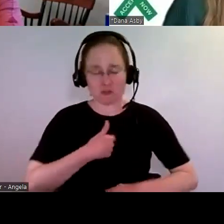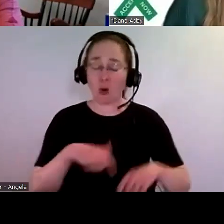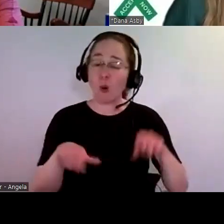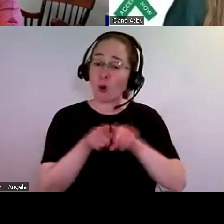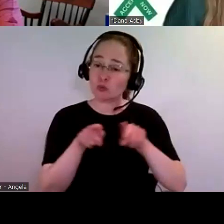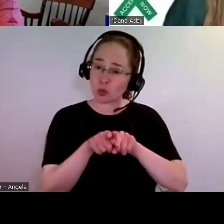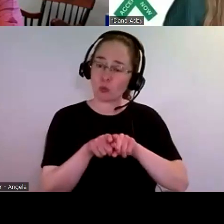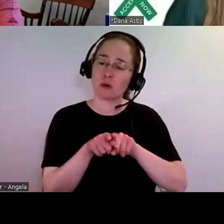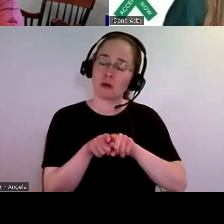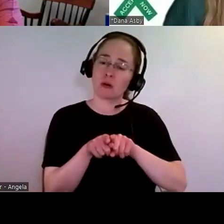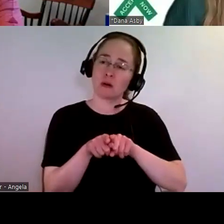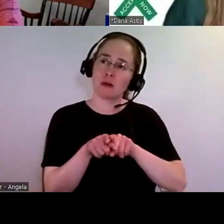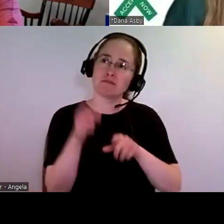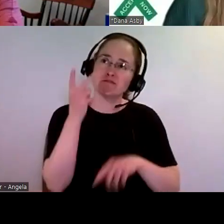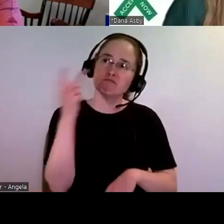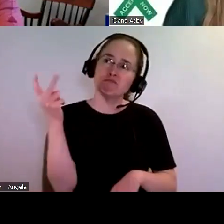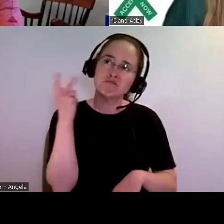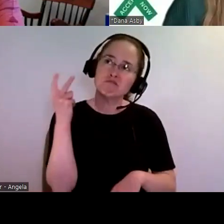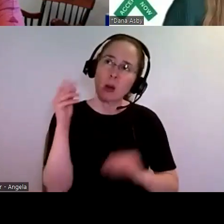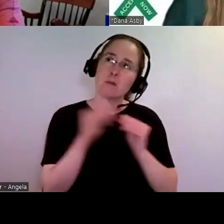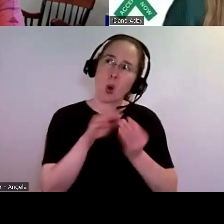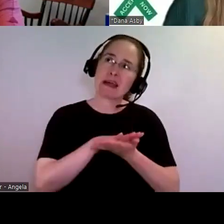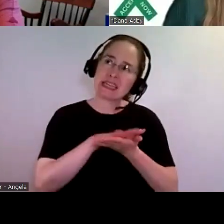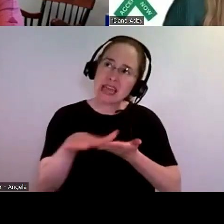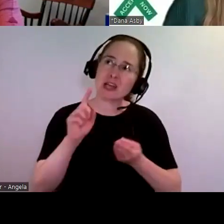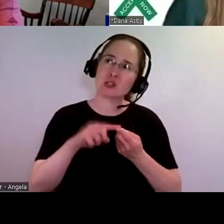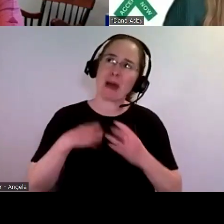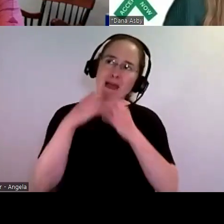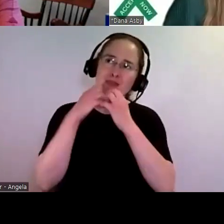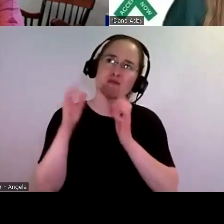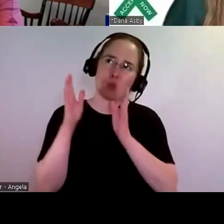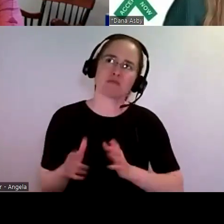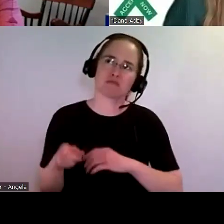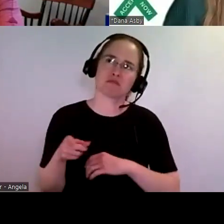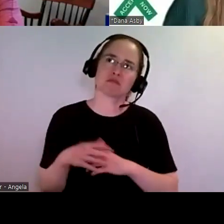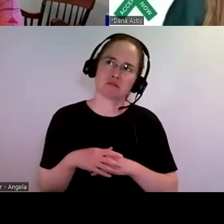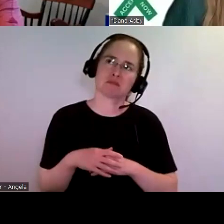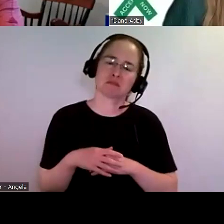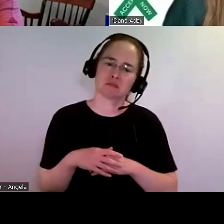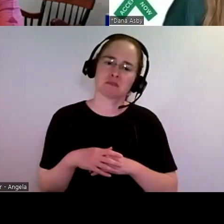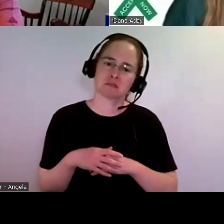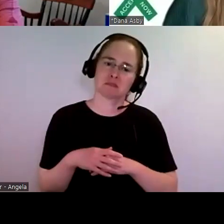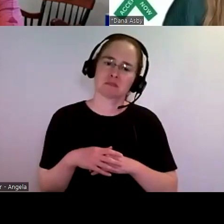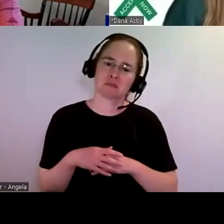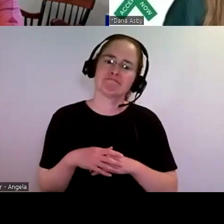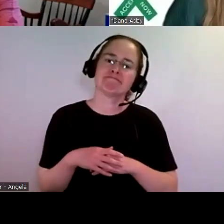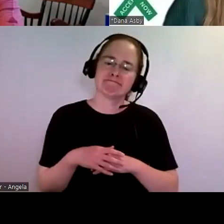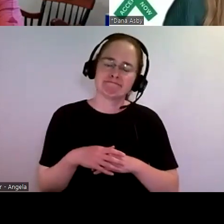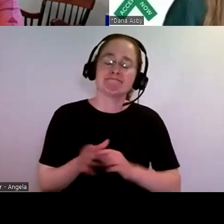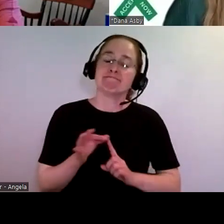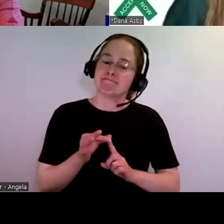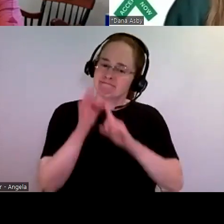also I would have been much kinder to my loved one. When it came to the substance